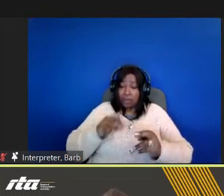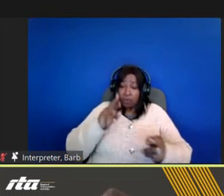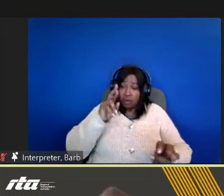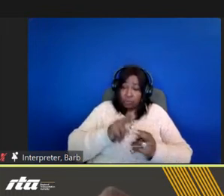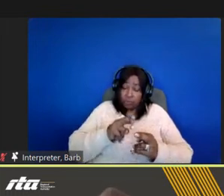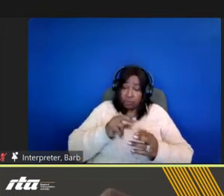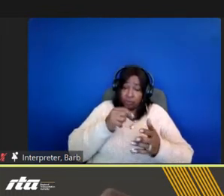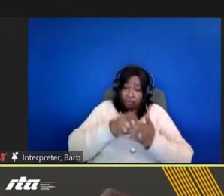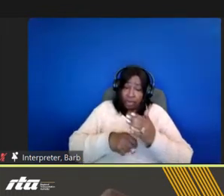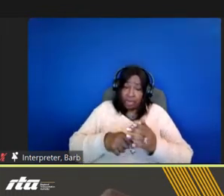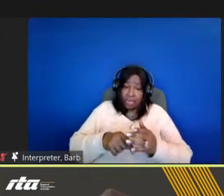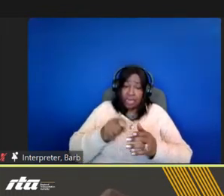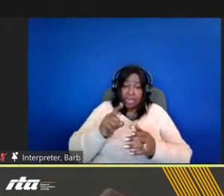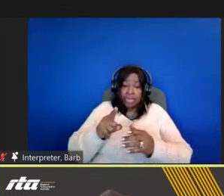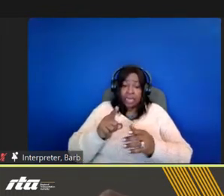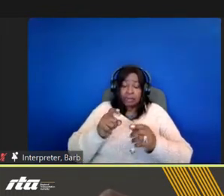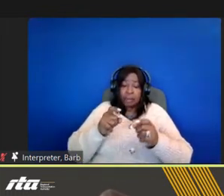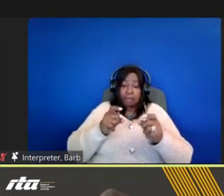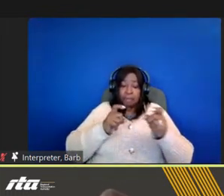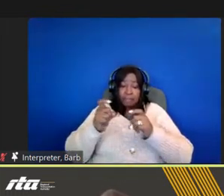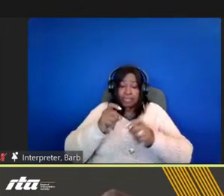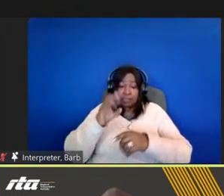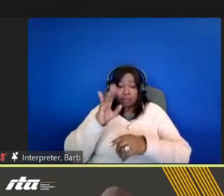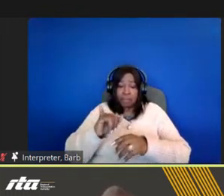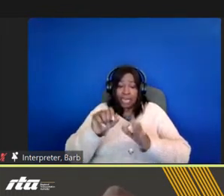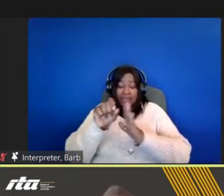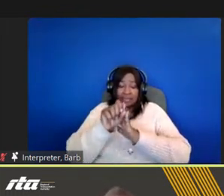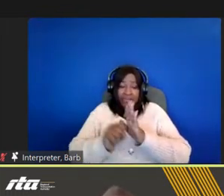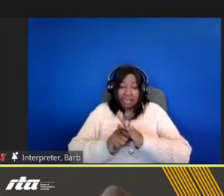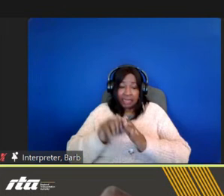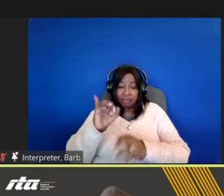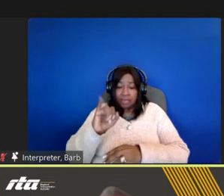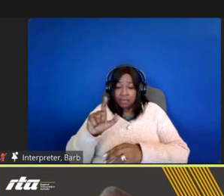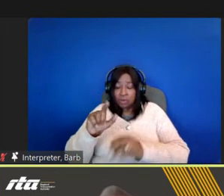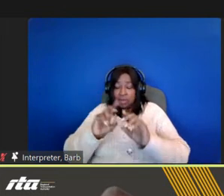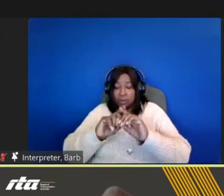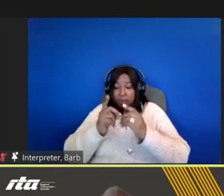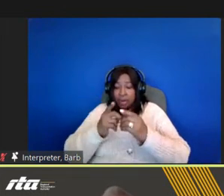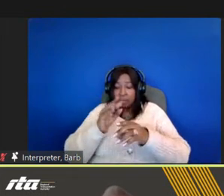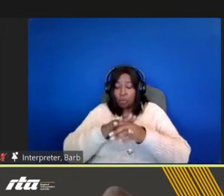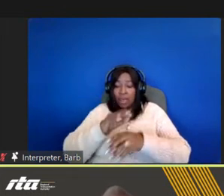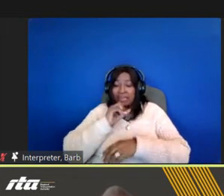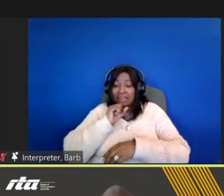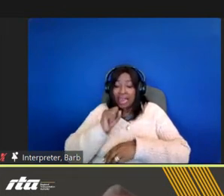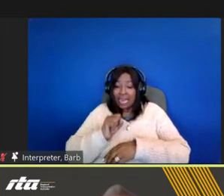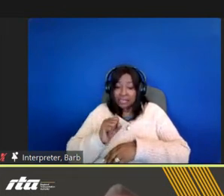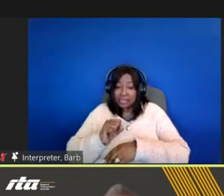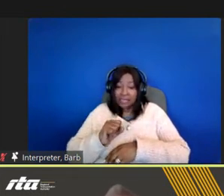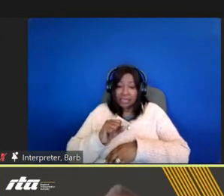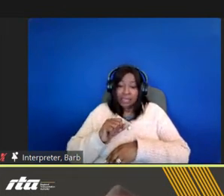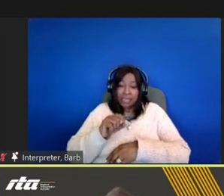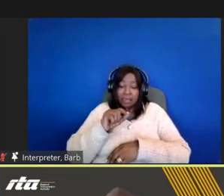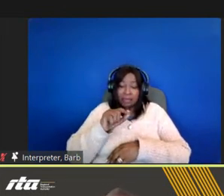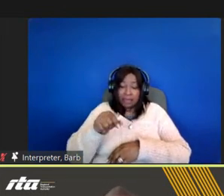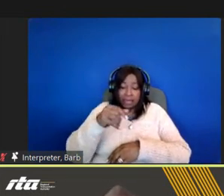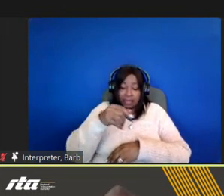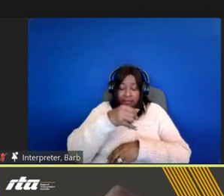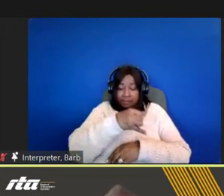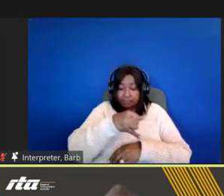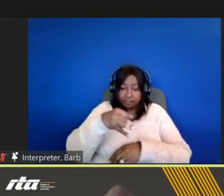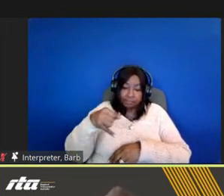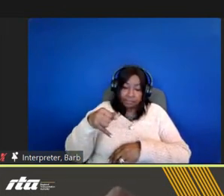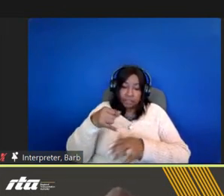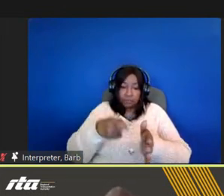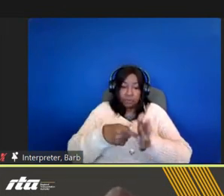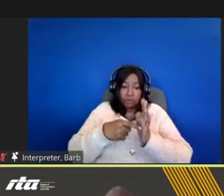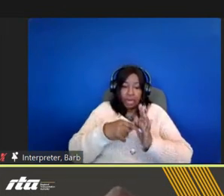it's managed by the state of Illinois Department on Aging. So there is a threshold requirement that the state